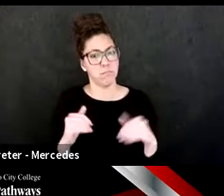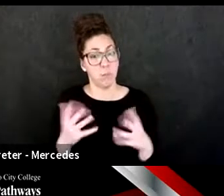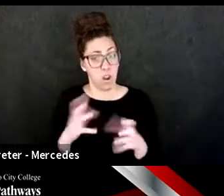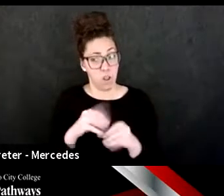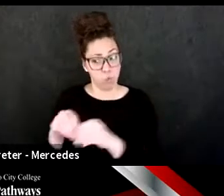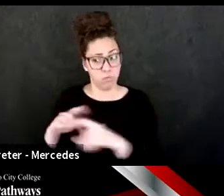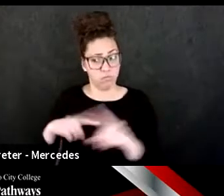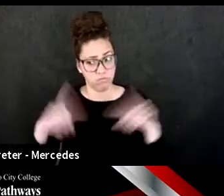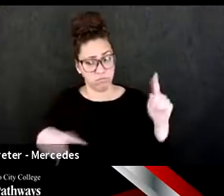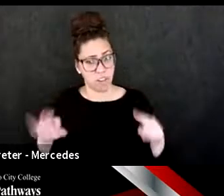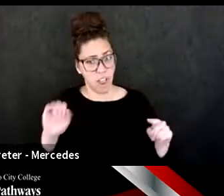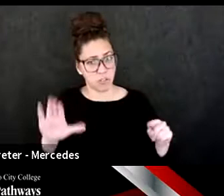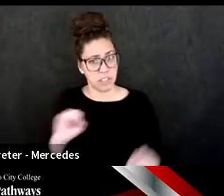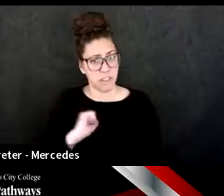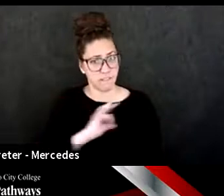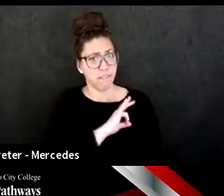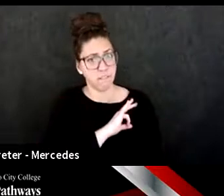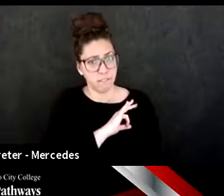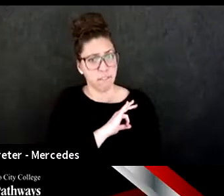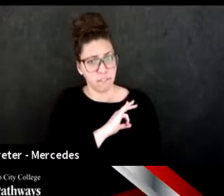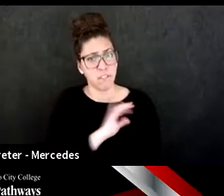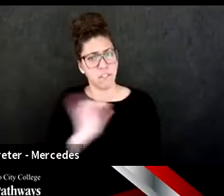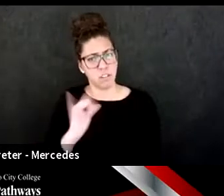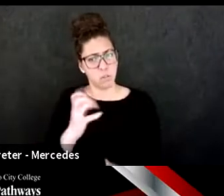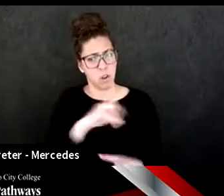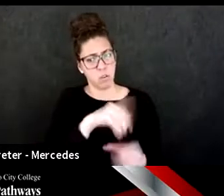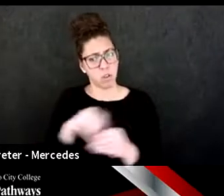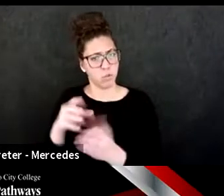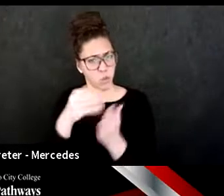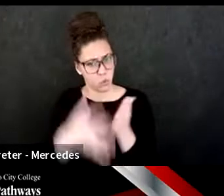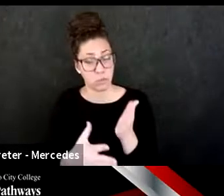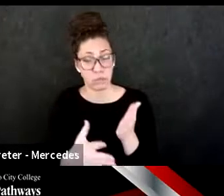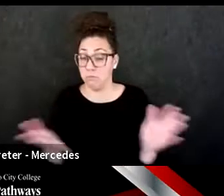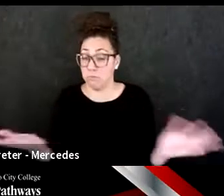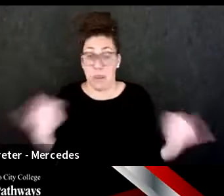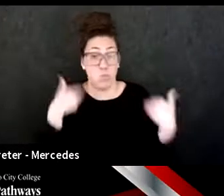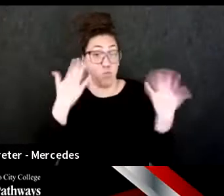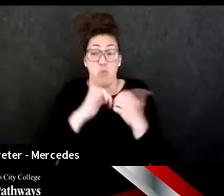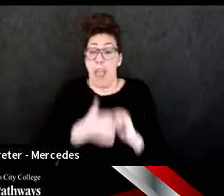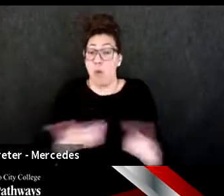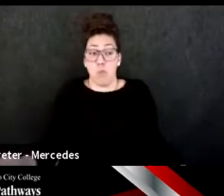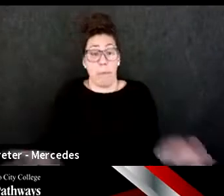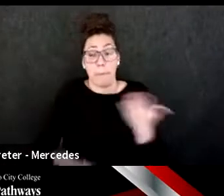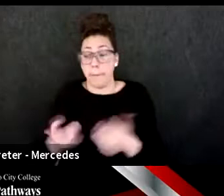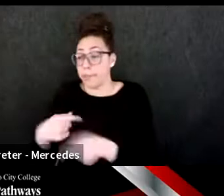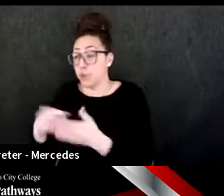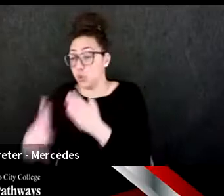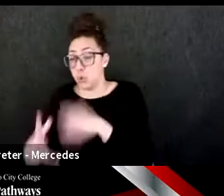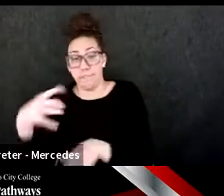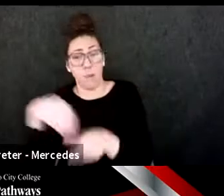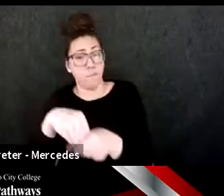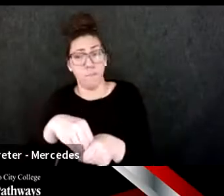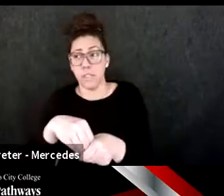diverse faculty and staff, and that they include students some way or other, whether it's having the students involved in